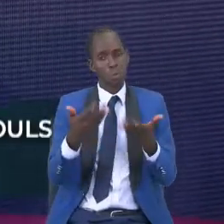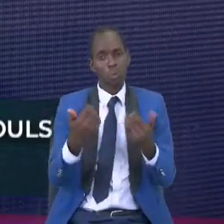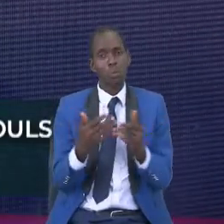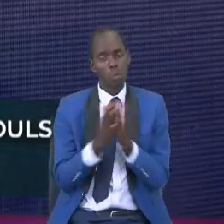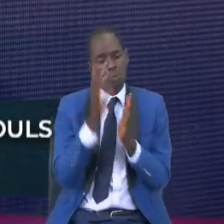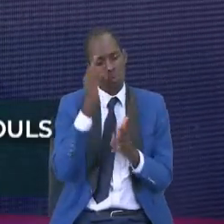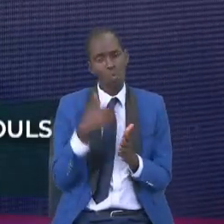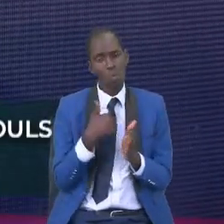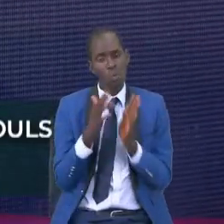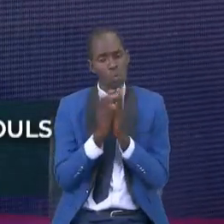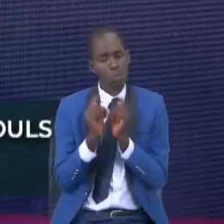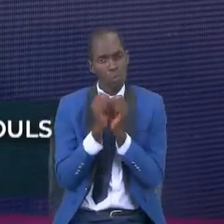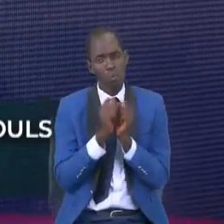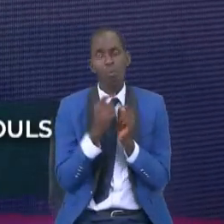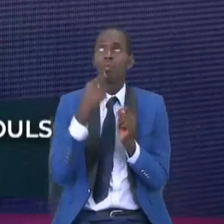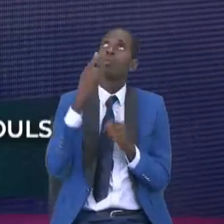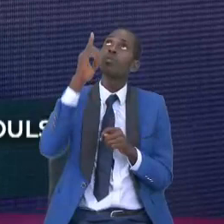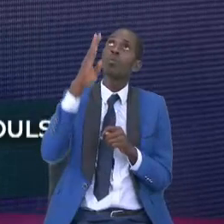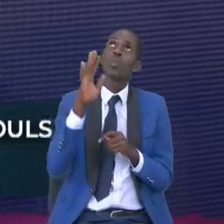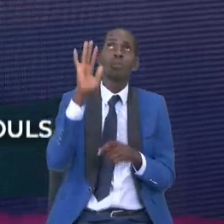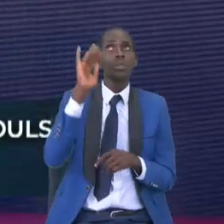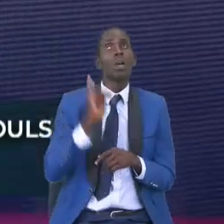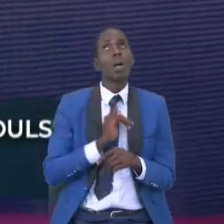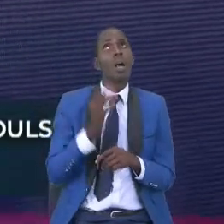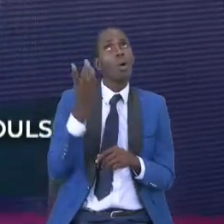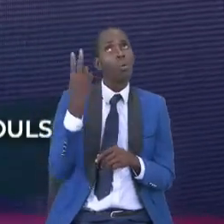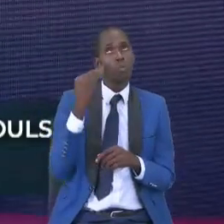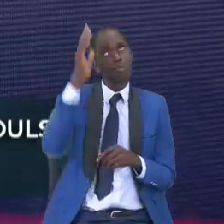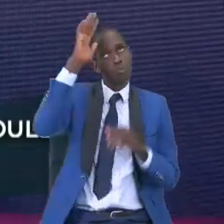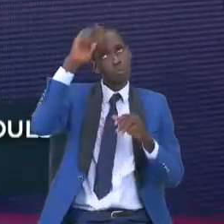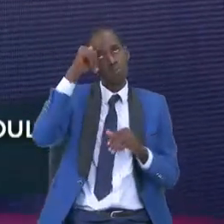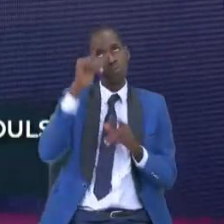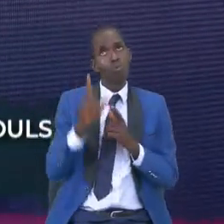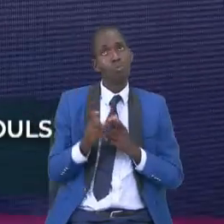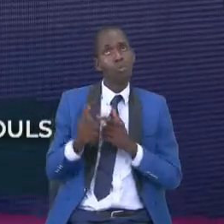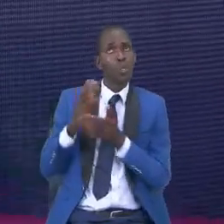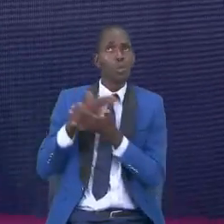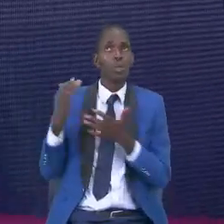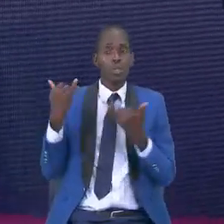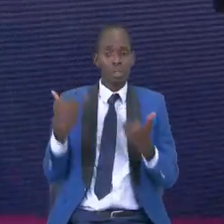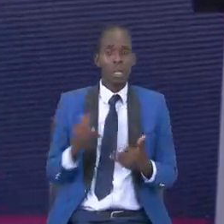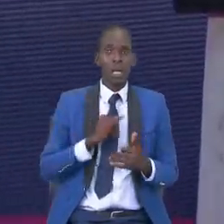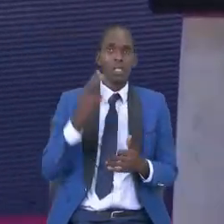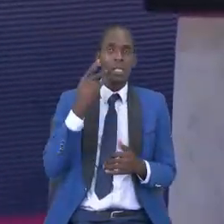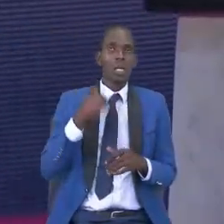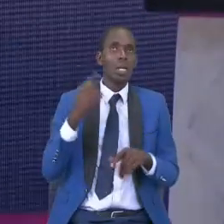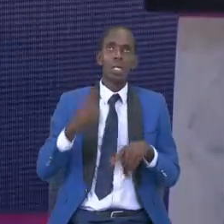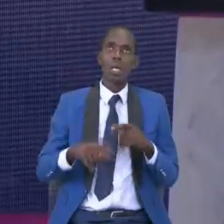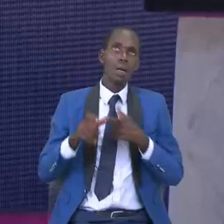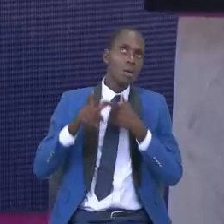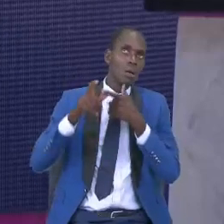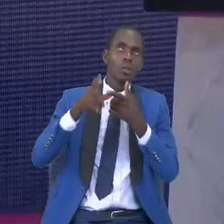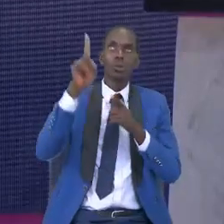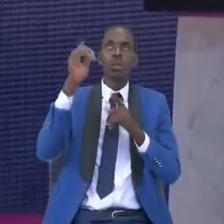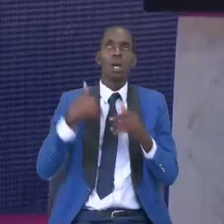trying to run away, but I know now that I cannot run far. You'll catch me, you'll get me. Why didn't you say, Lord,